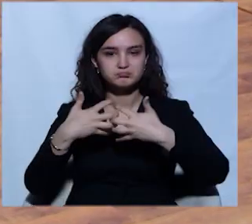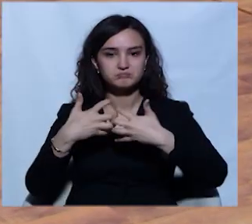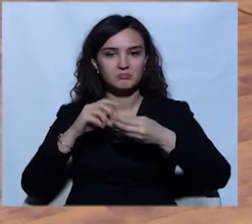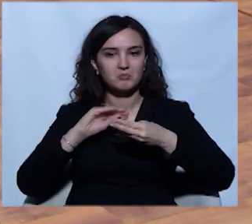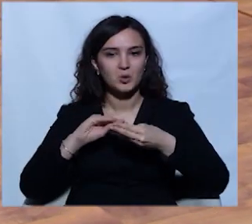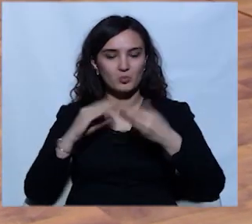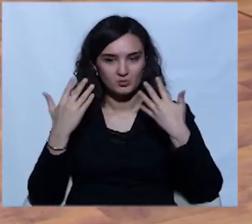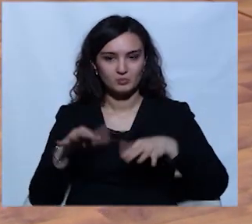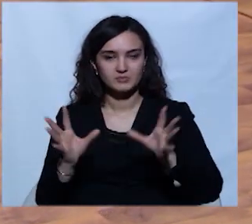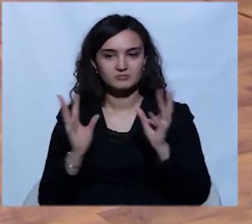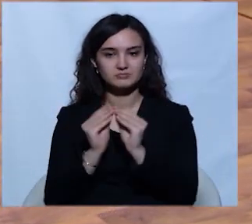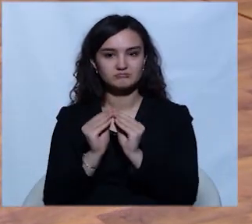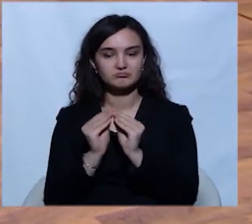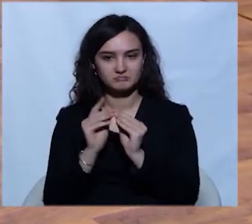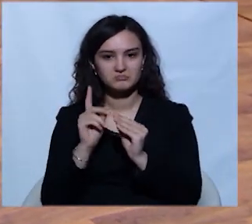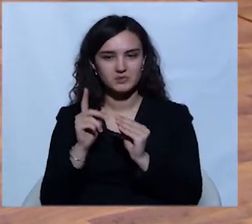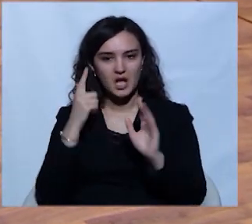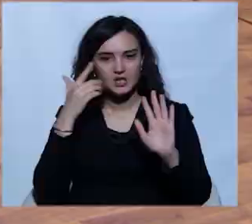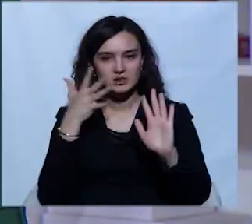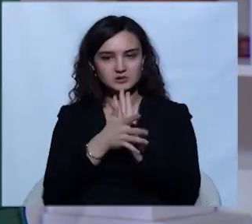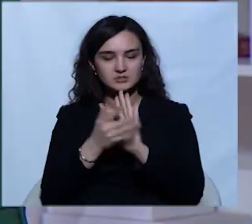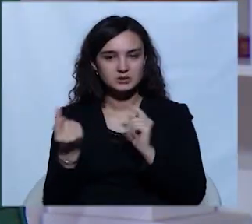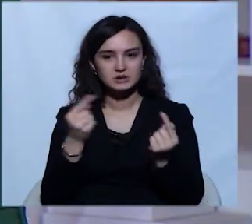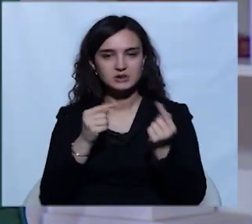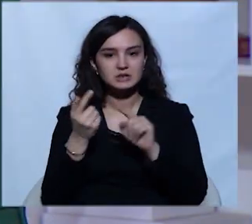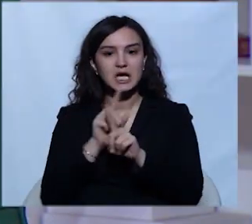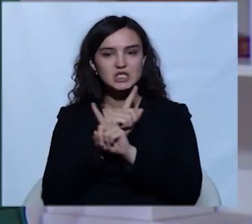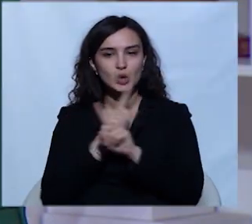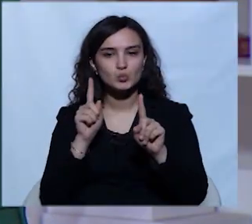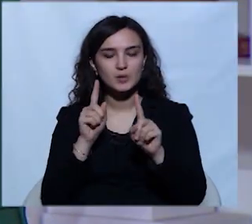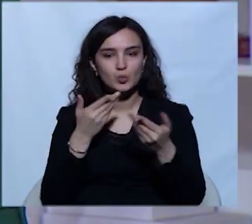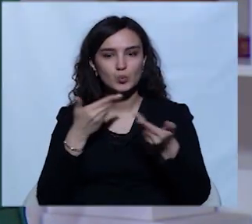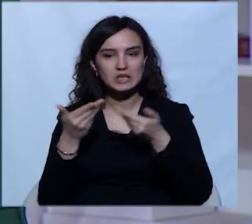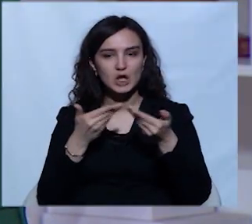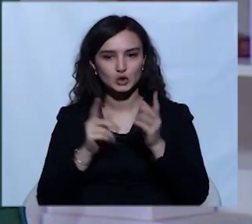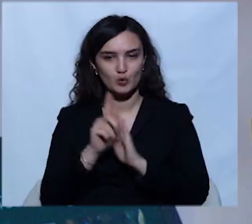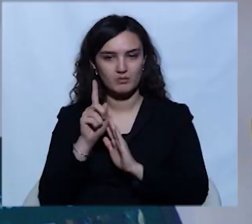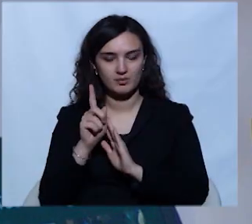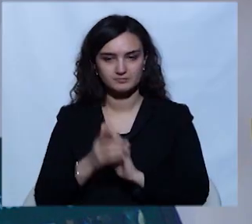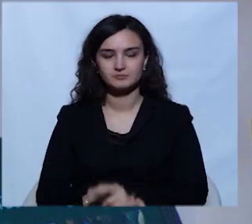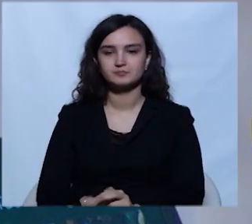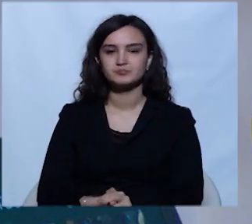from each other, and have a very special relationship with each other.